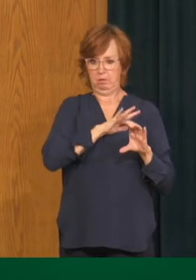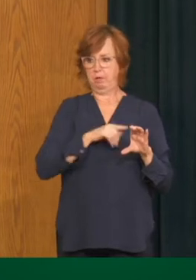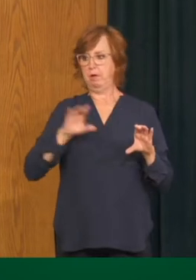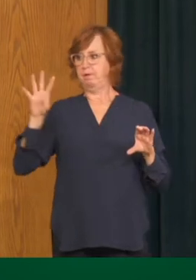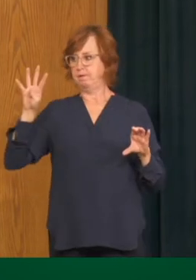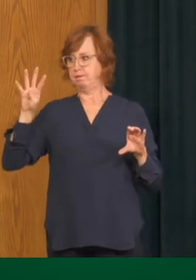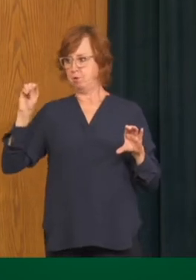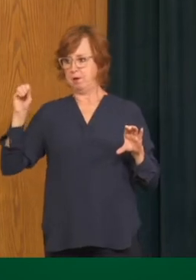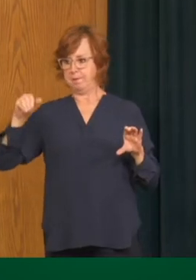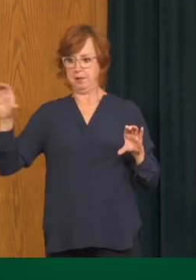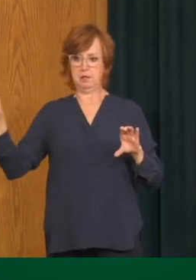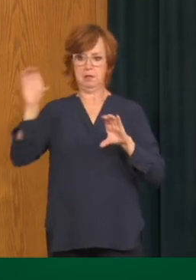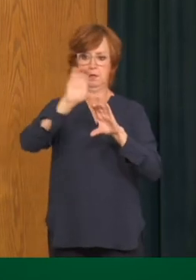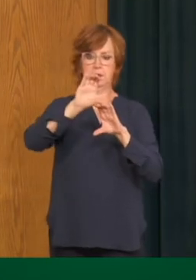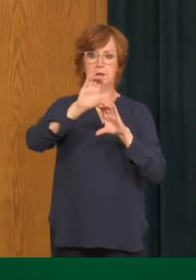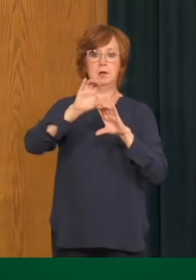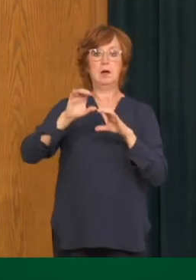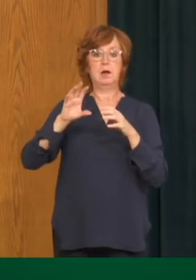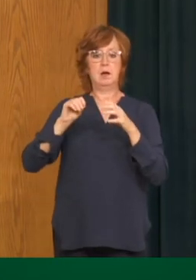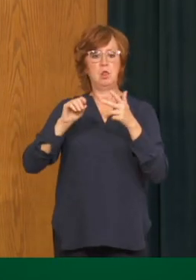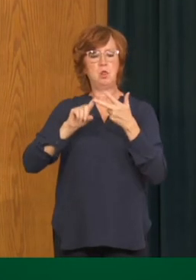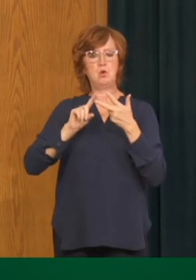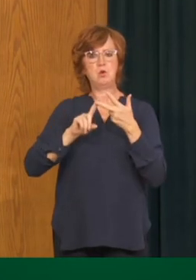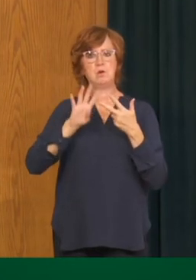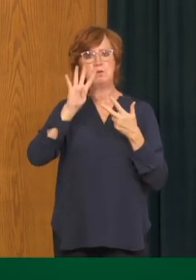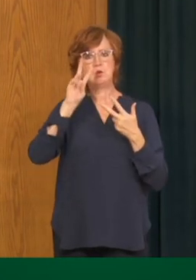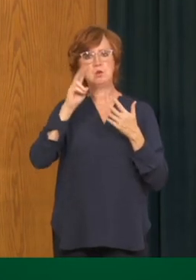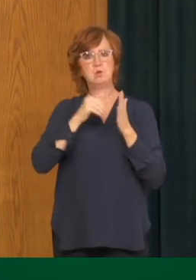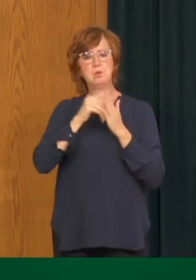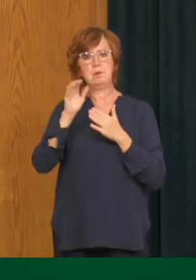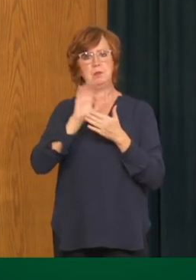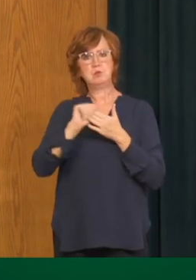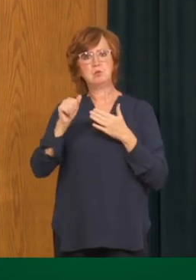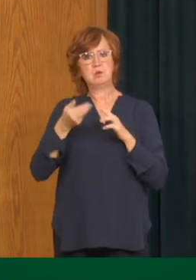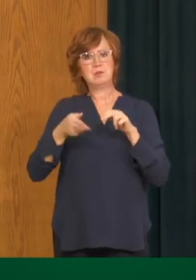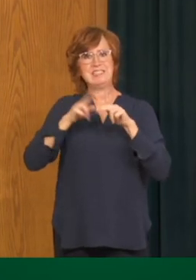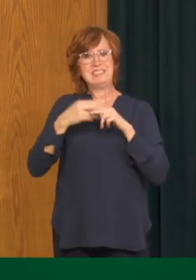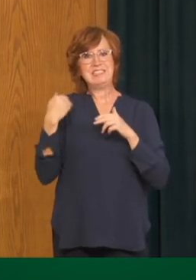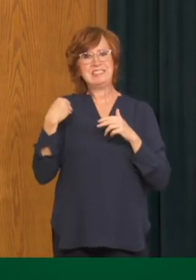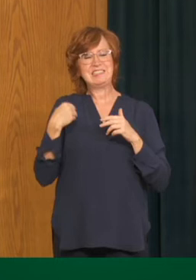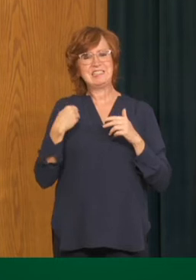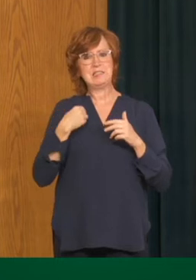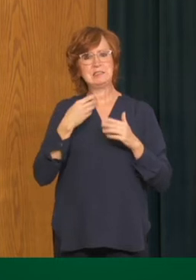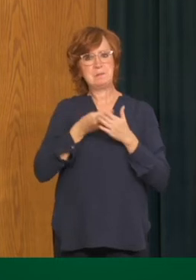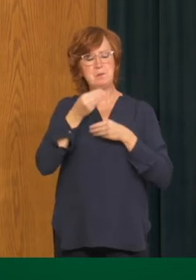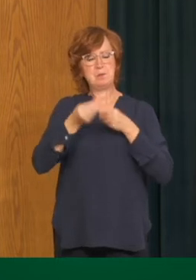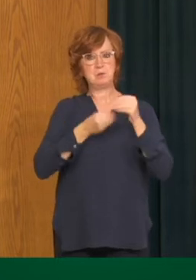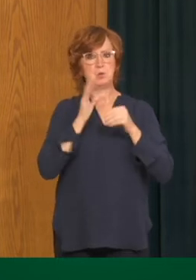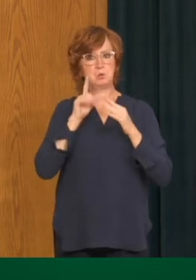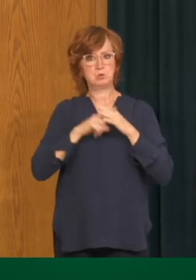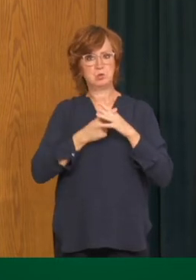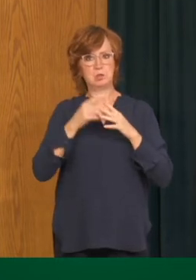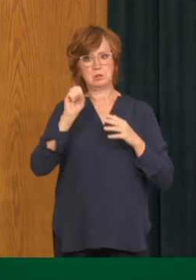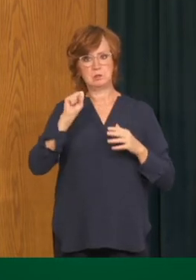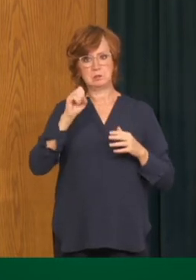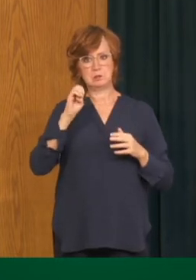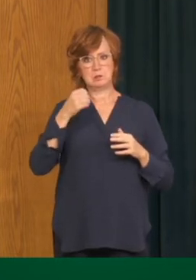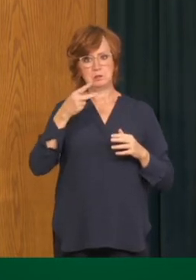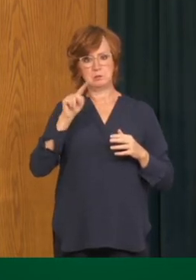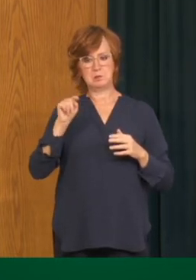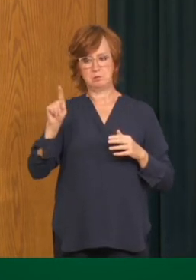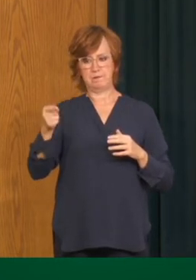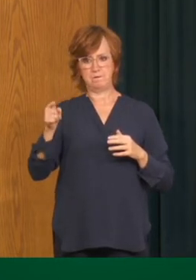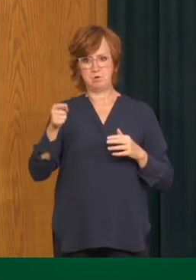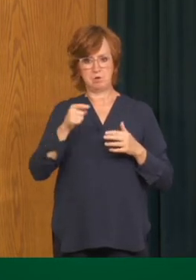the $42 million increase that we had in this last year's budget, which will be effective September 1st in the school